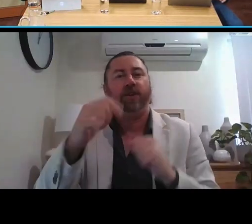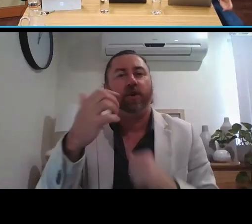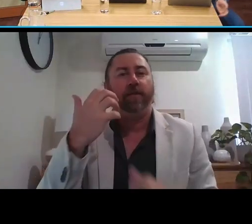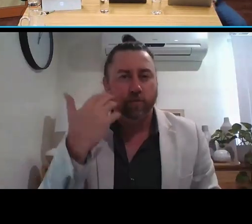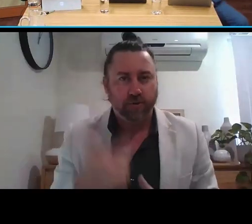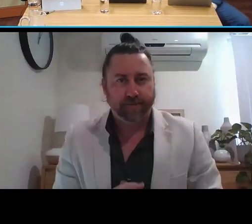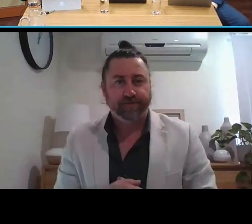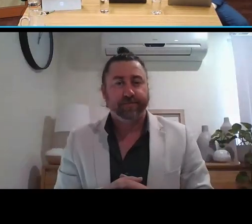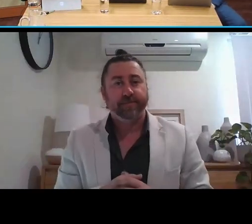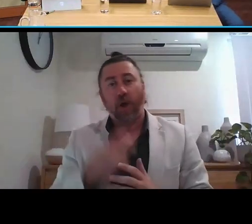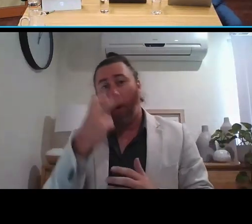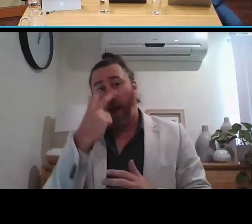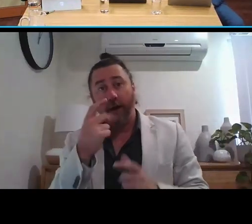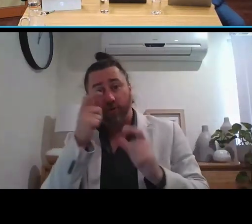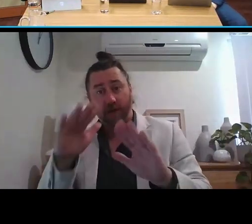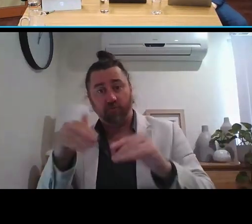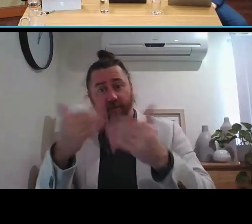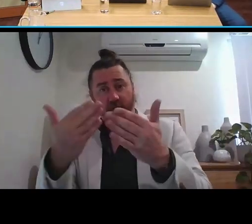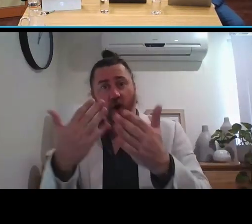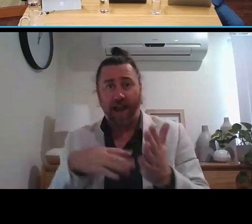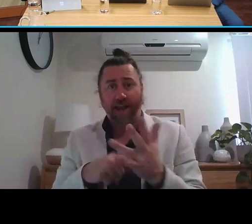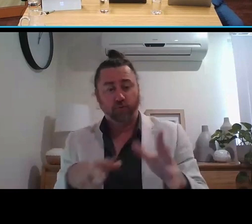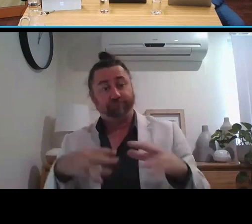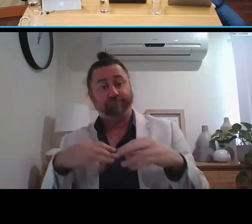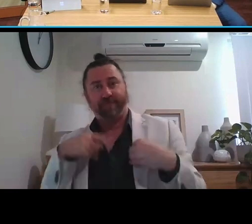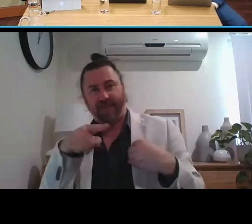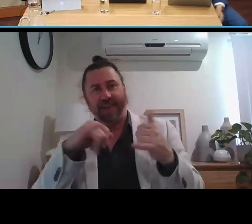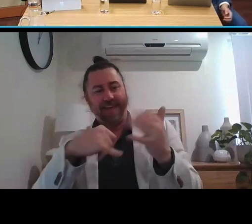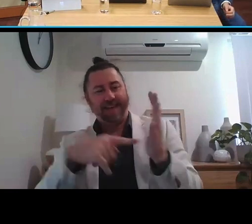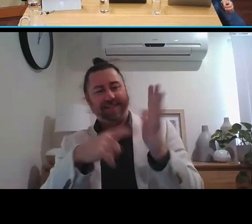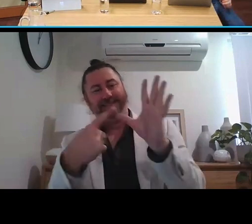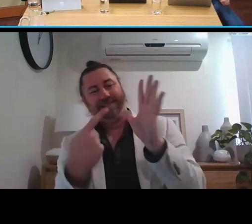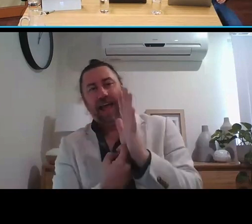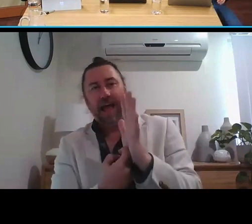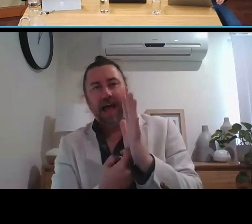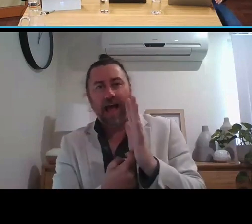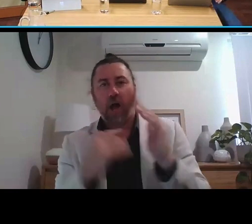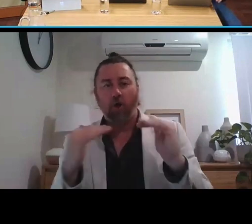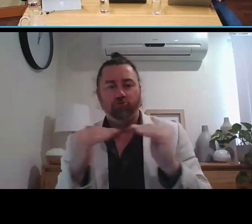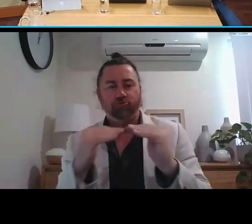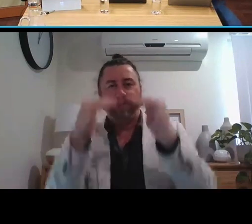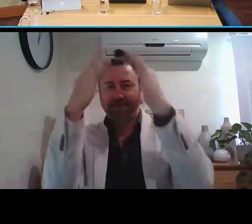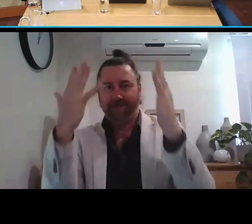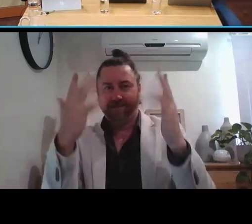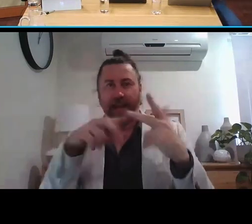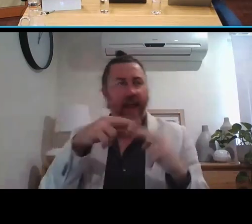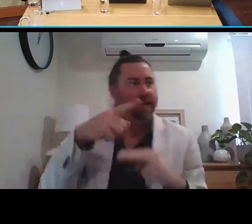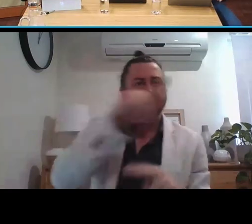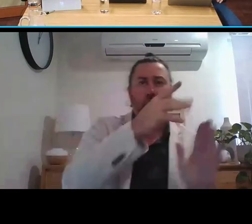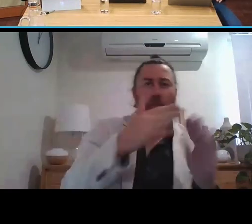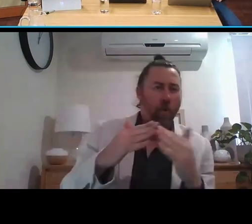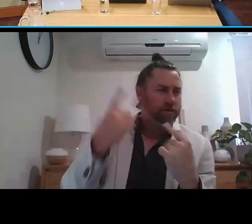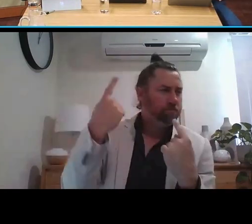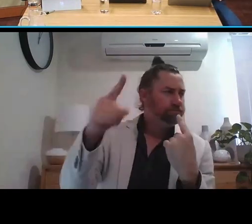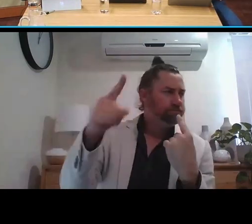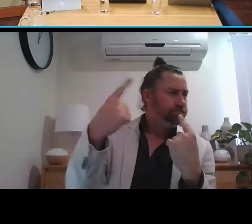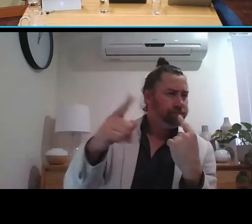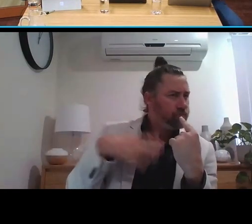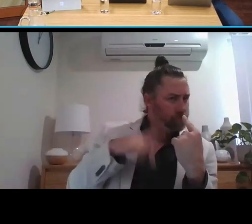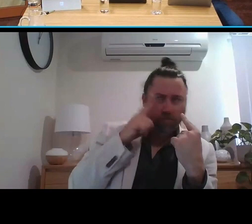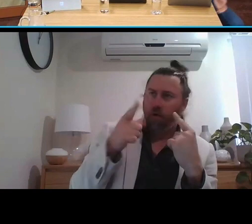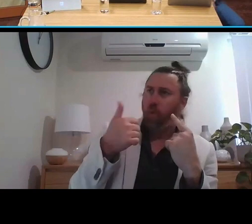particularly aged care providers, if we are truly to switch the community's perception of aged care. So if we move through the